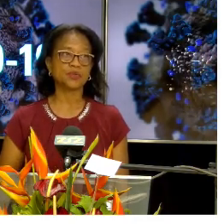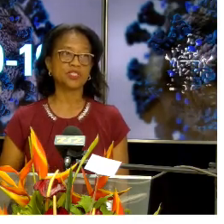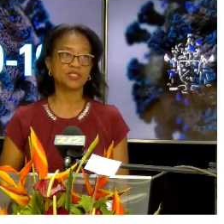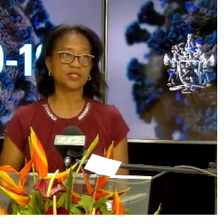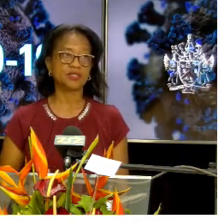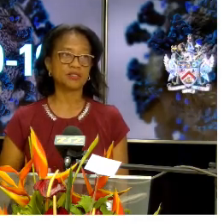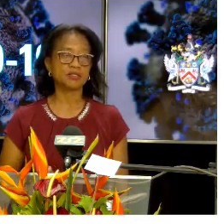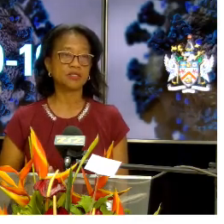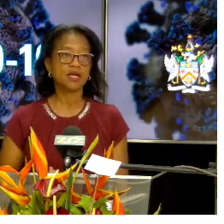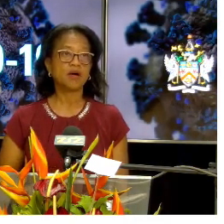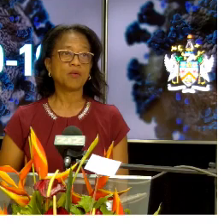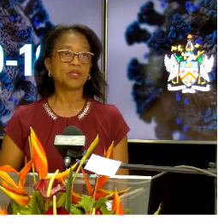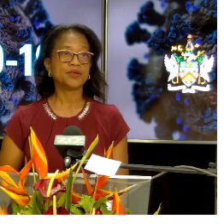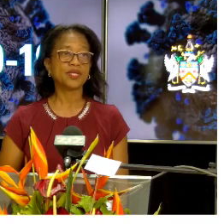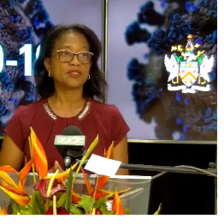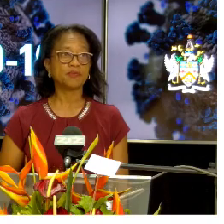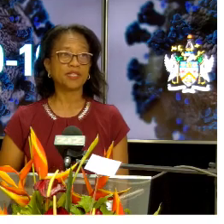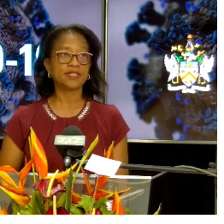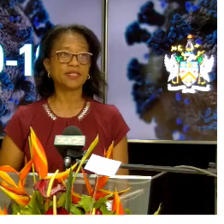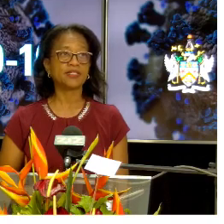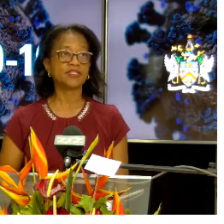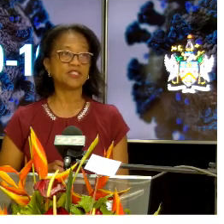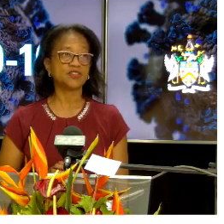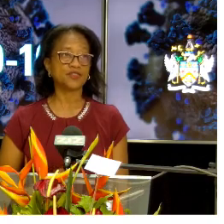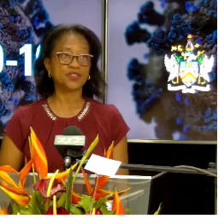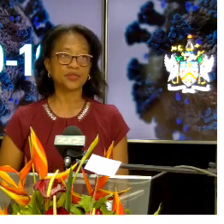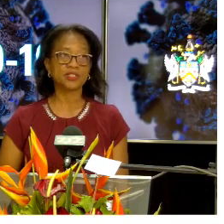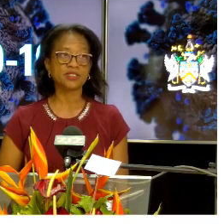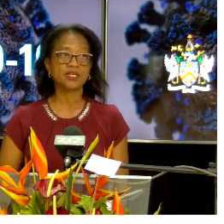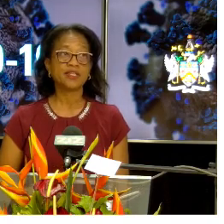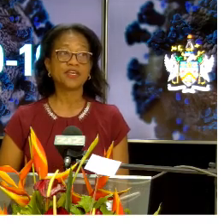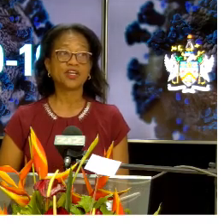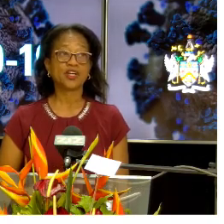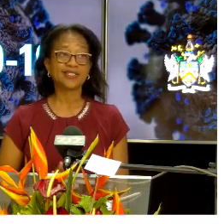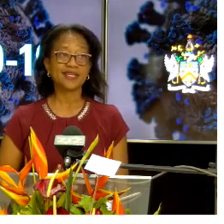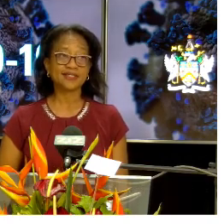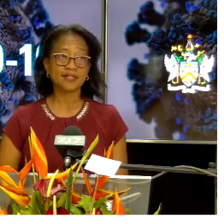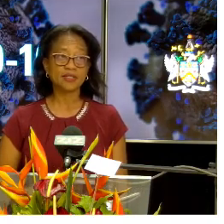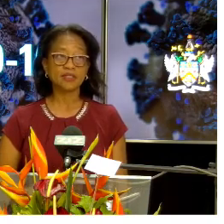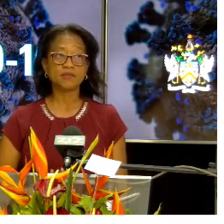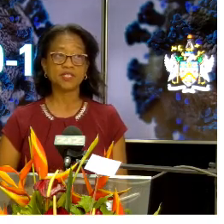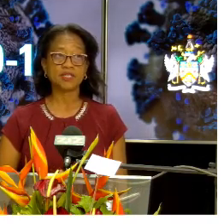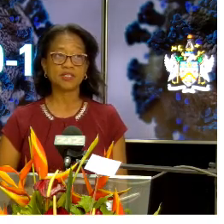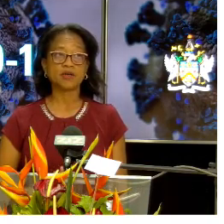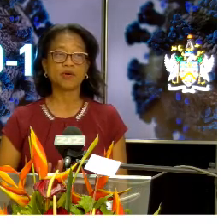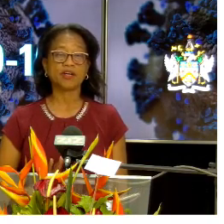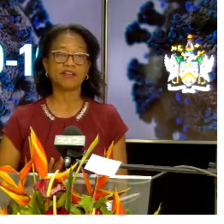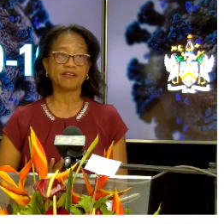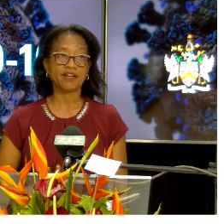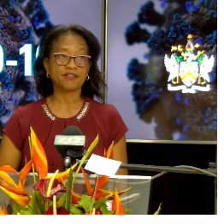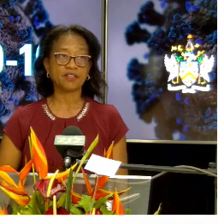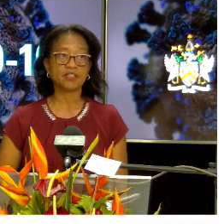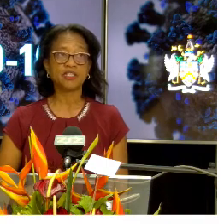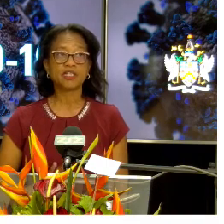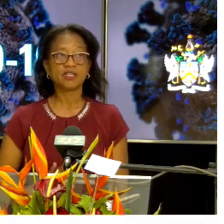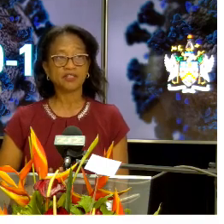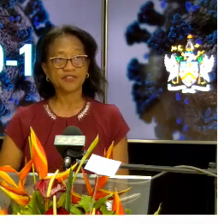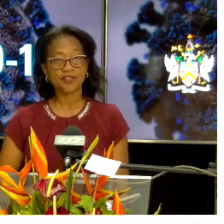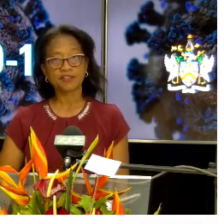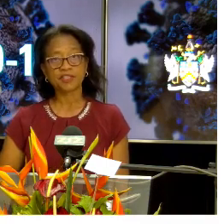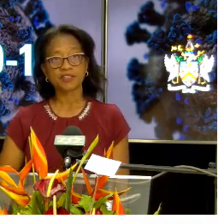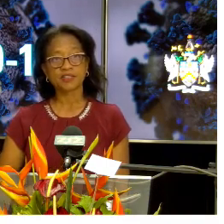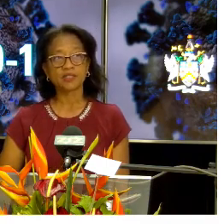least 14 days. I want to explain that these individuals, they are not tested immediately upon arrival